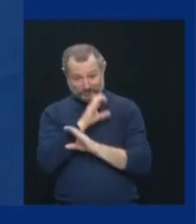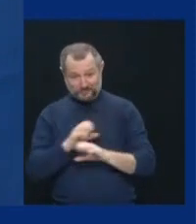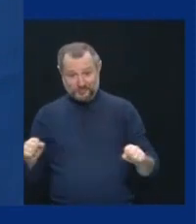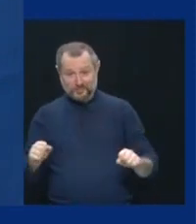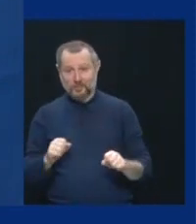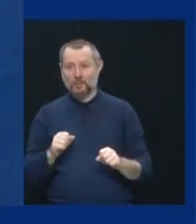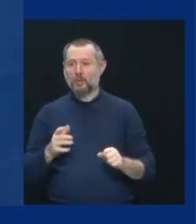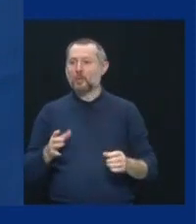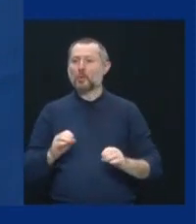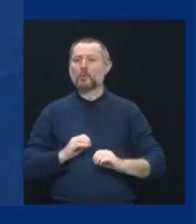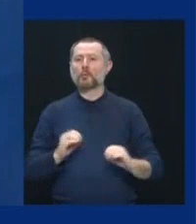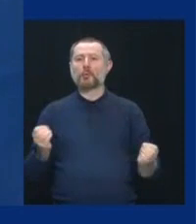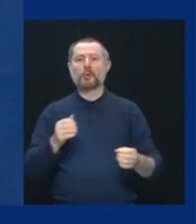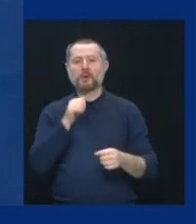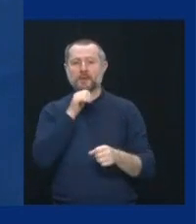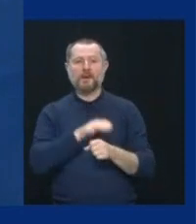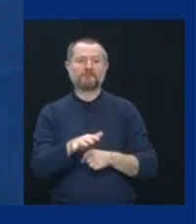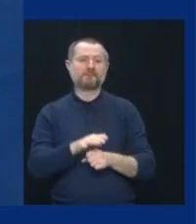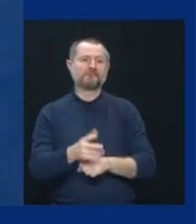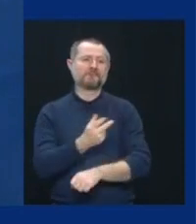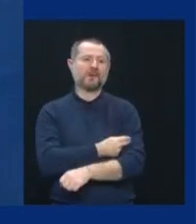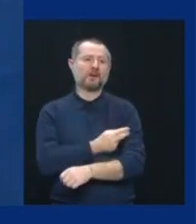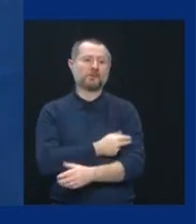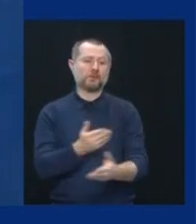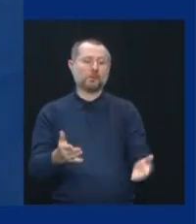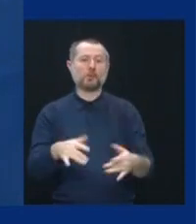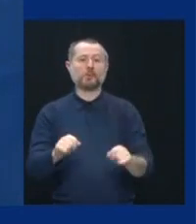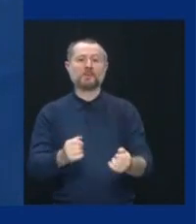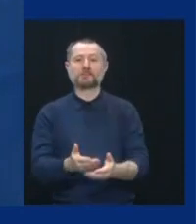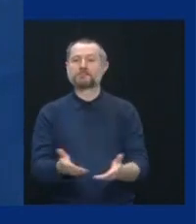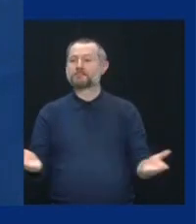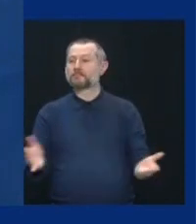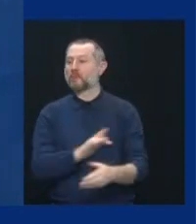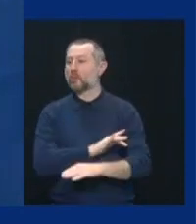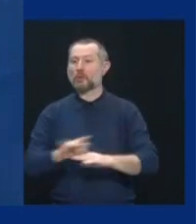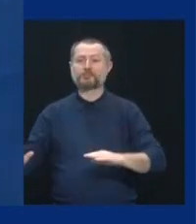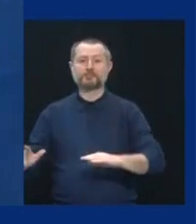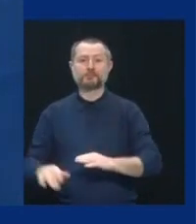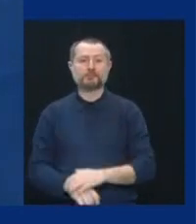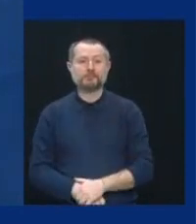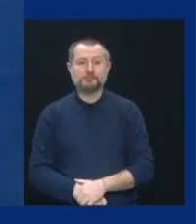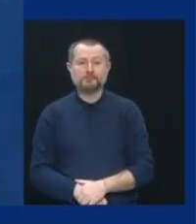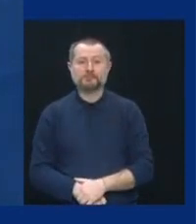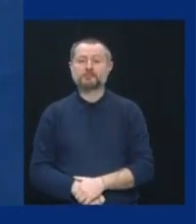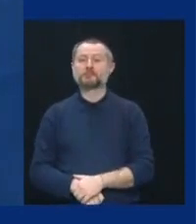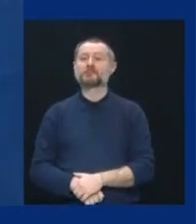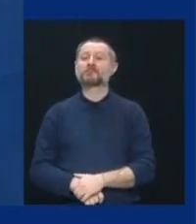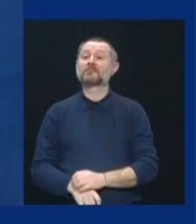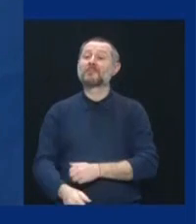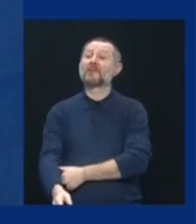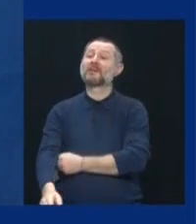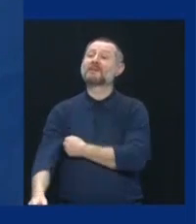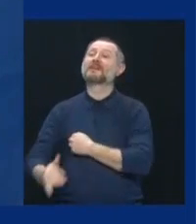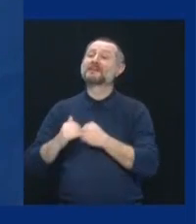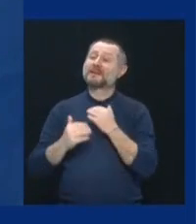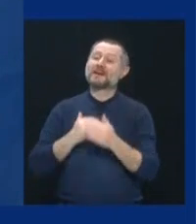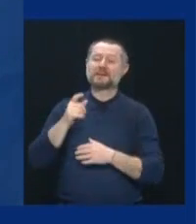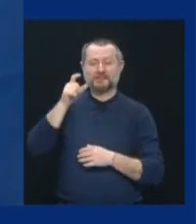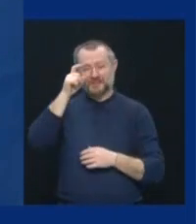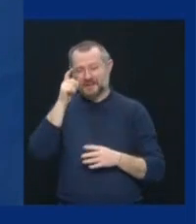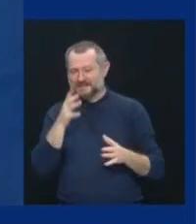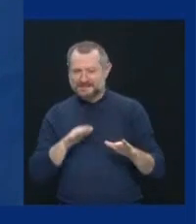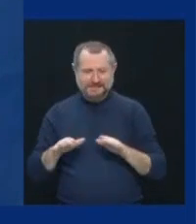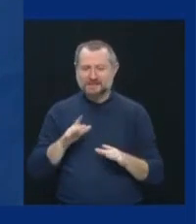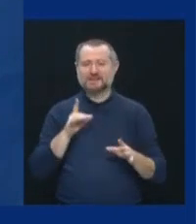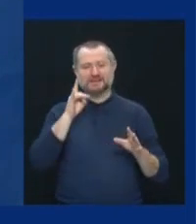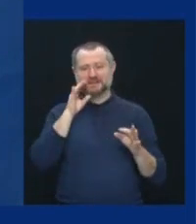enough dosages. The Biden administration, a very short period of time, went back, secured